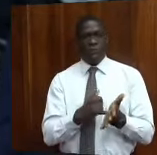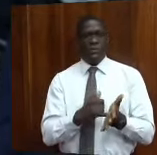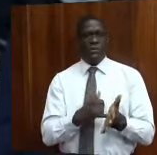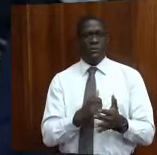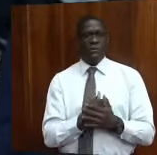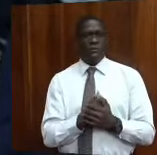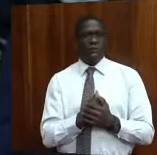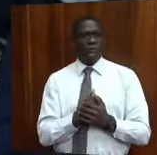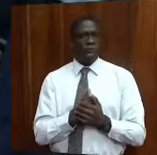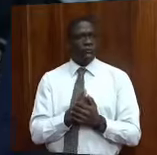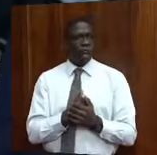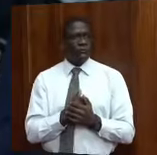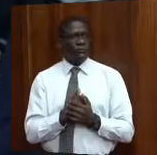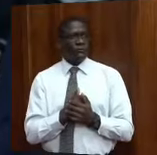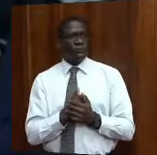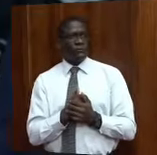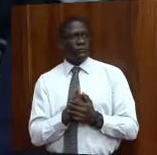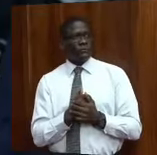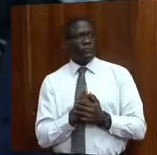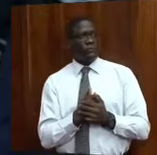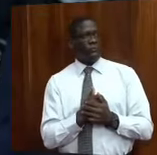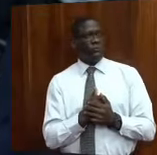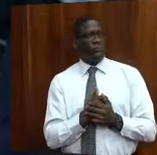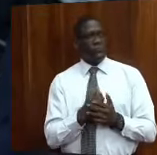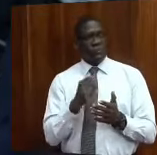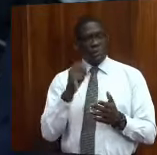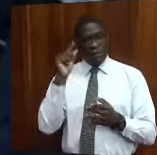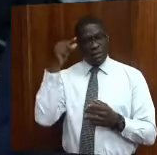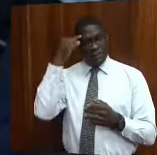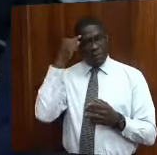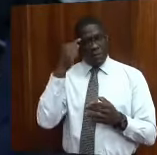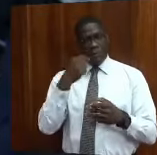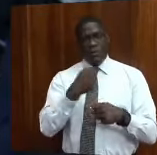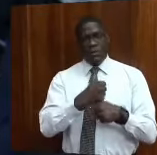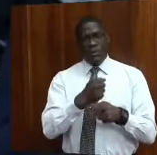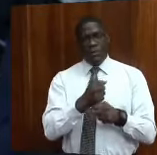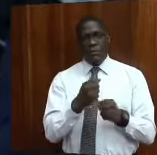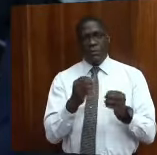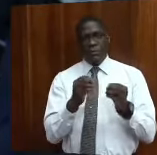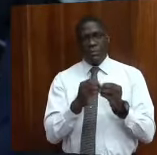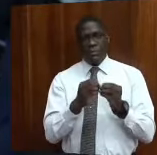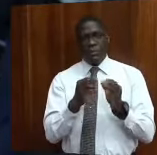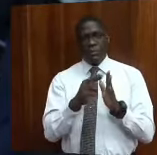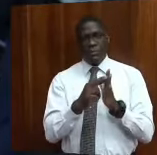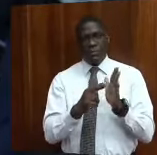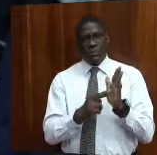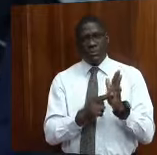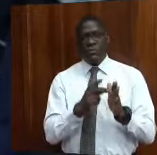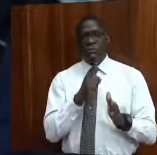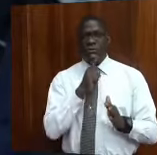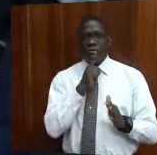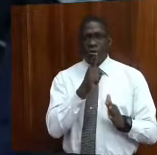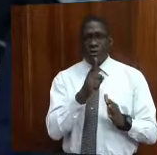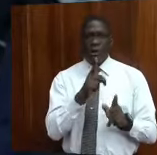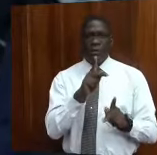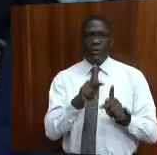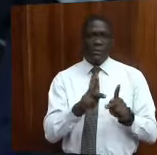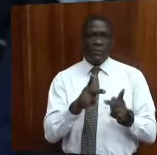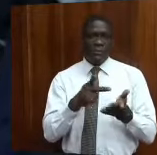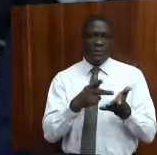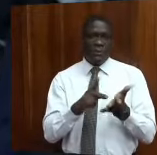taxes, to secure a higher level of tax compliance, and to broaden the tax base. An overhauling of the tax system